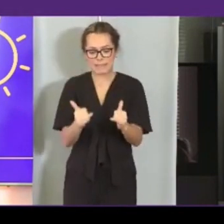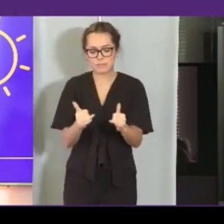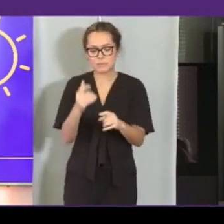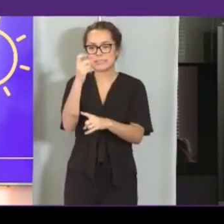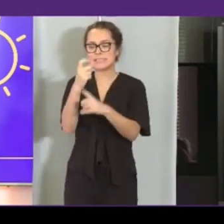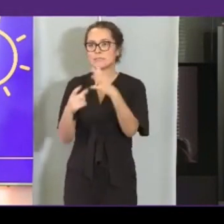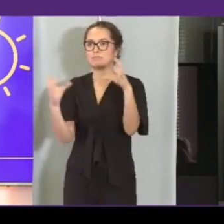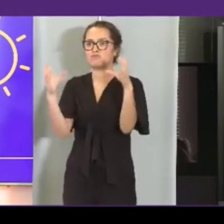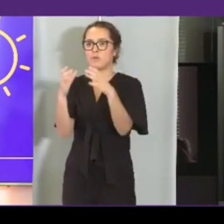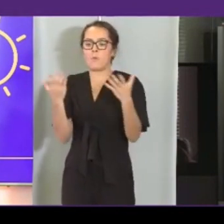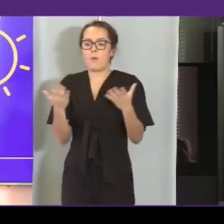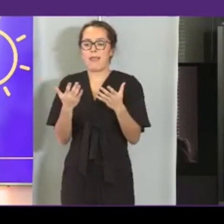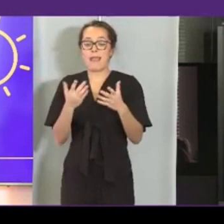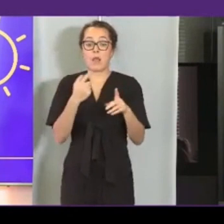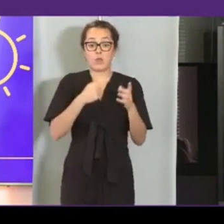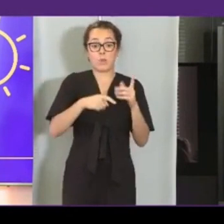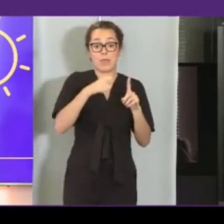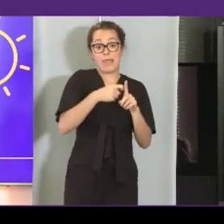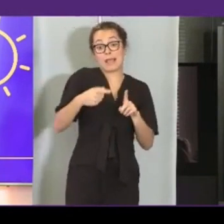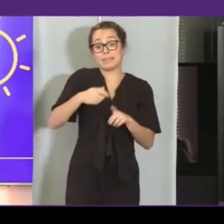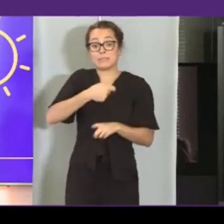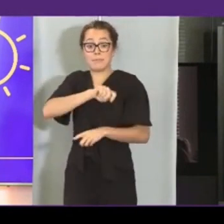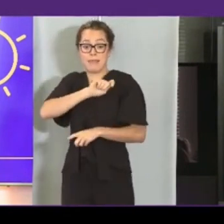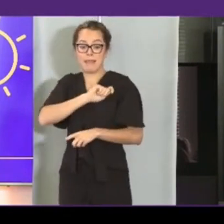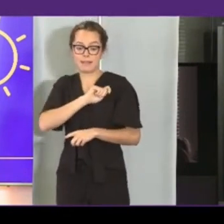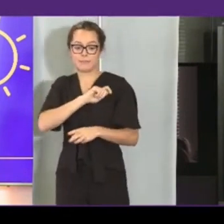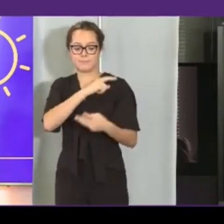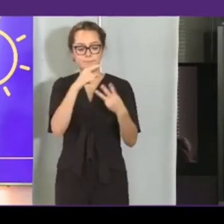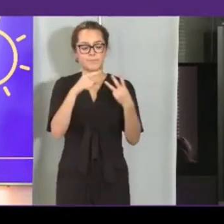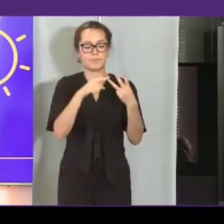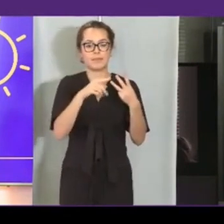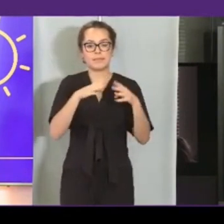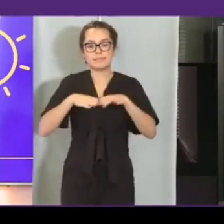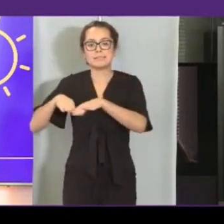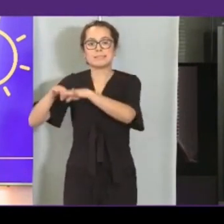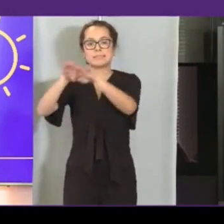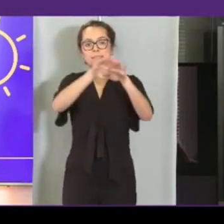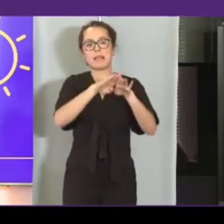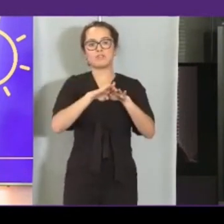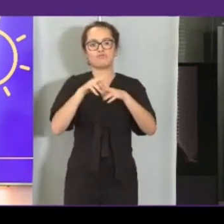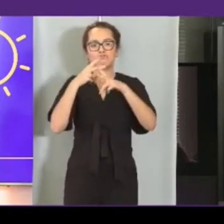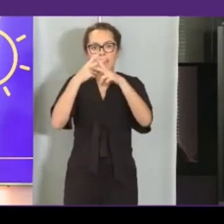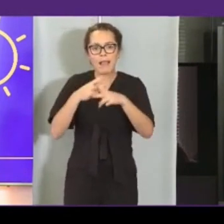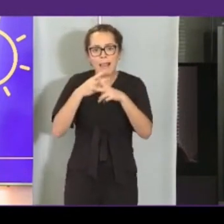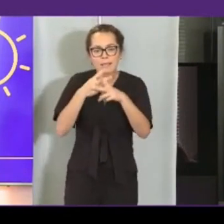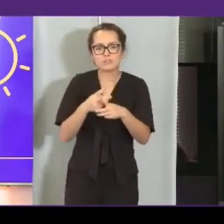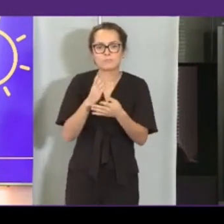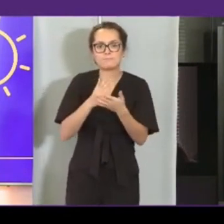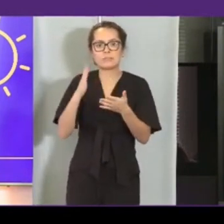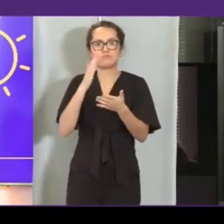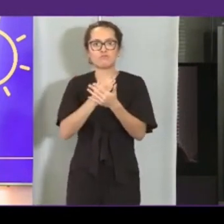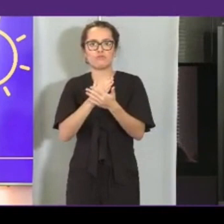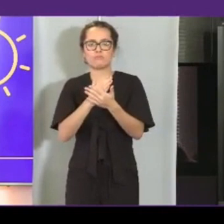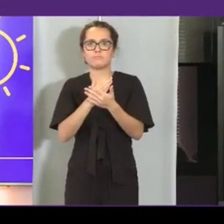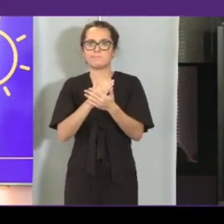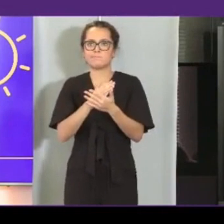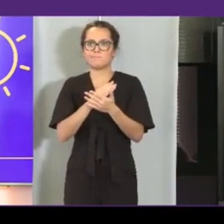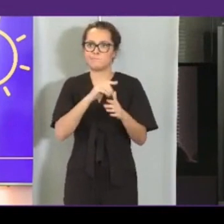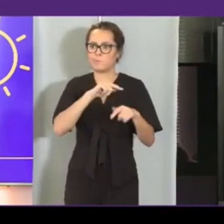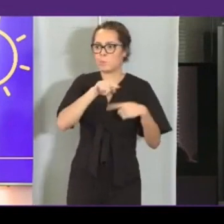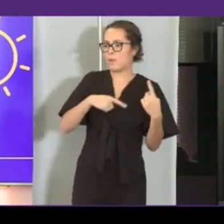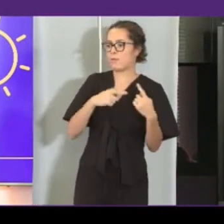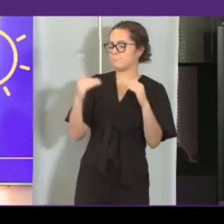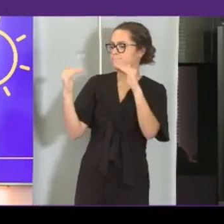in Spain. Then there's standards and regulations, so we're working hard to make sure that we meet accessibility standards in